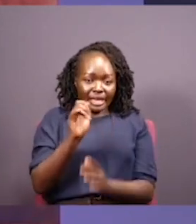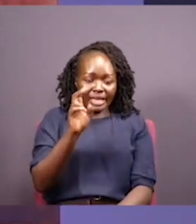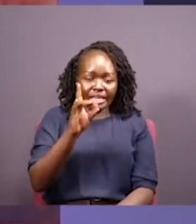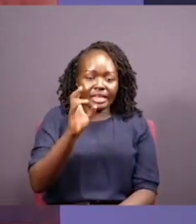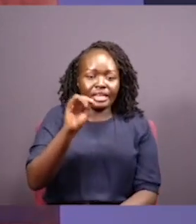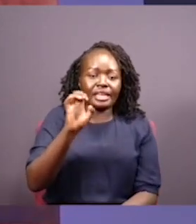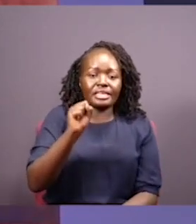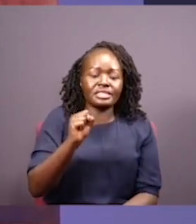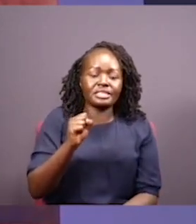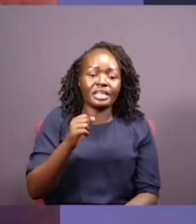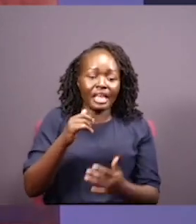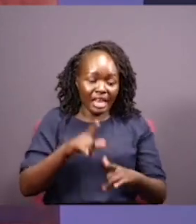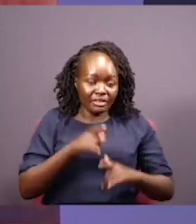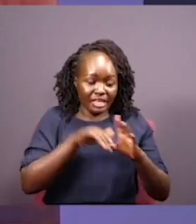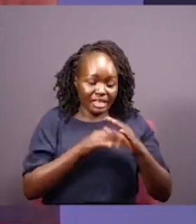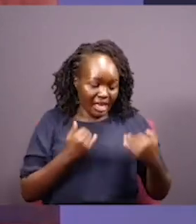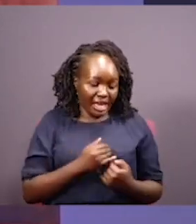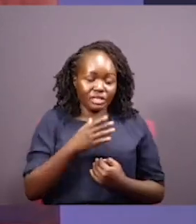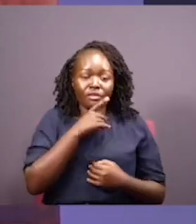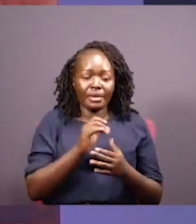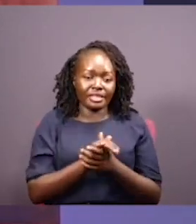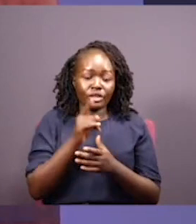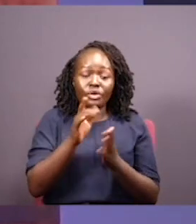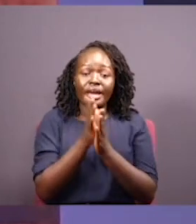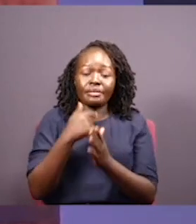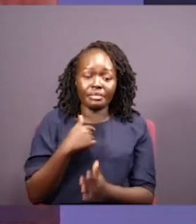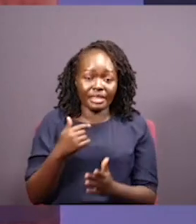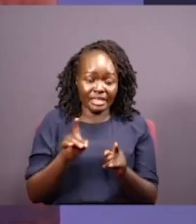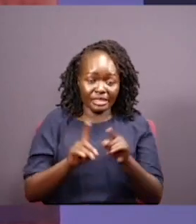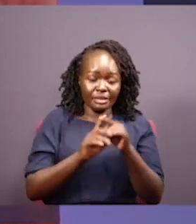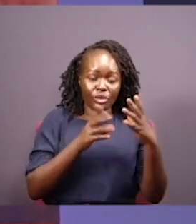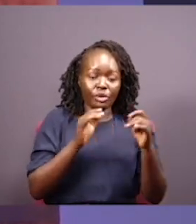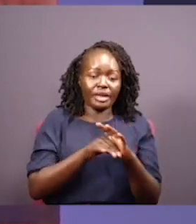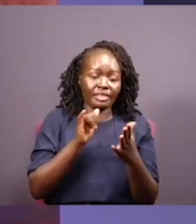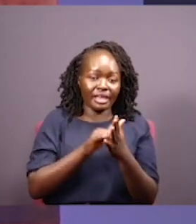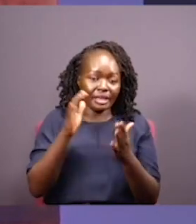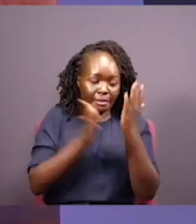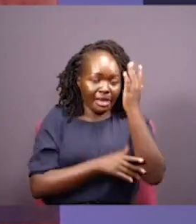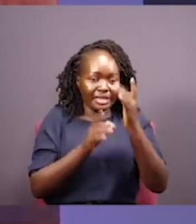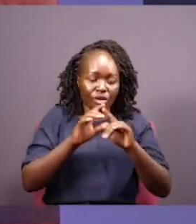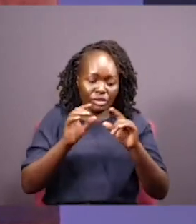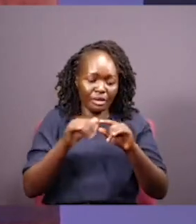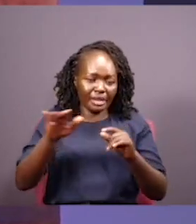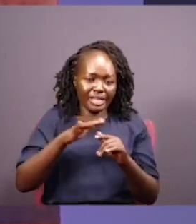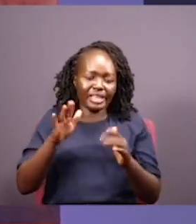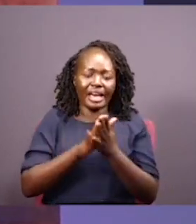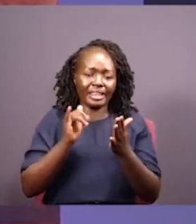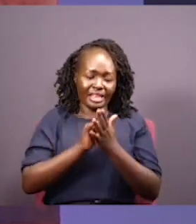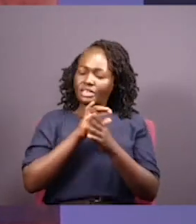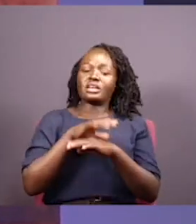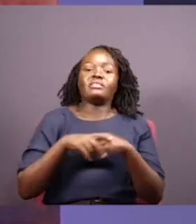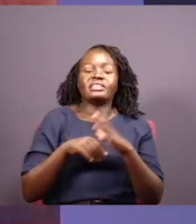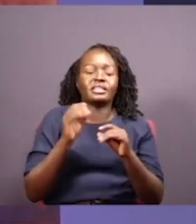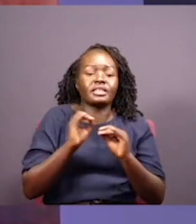man. So you and I, as we go about in that hostile territory, in those discomforting situations as we're seeking